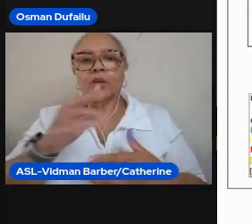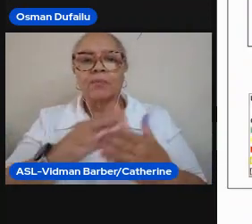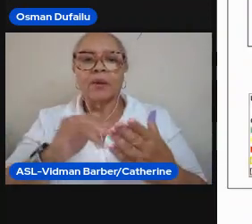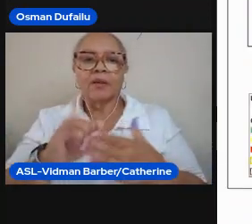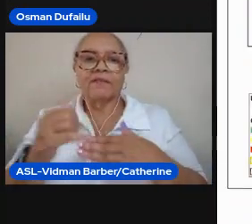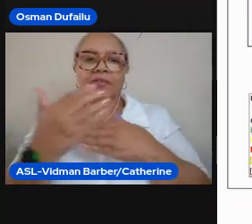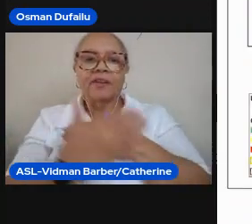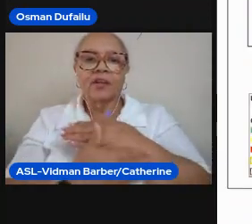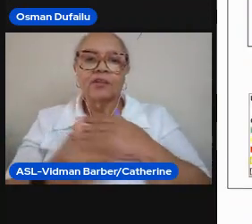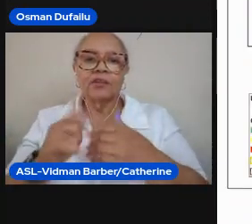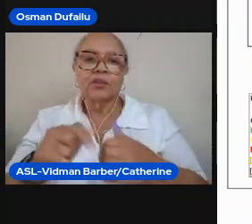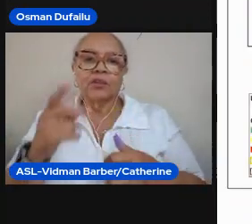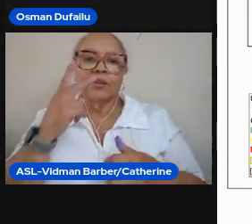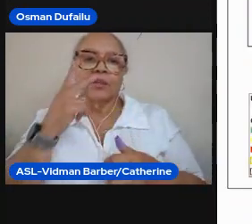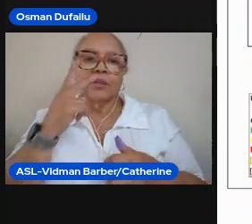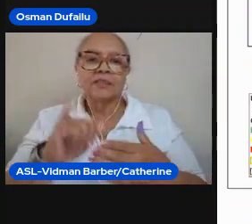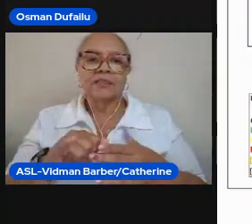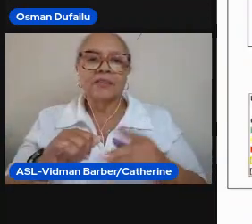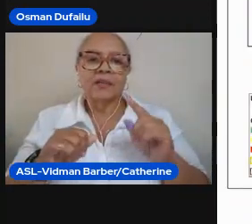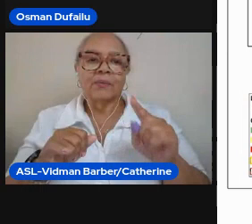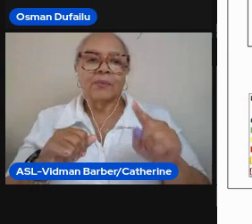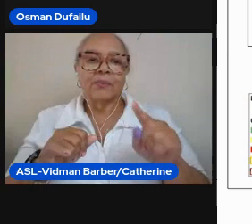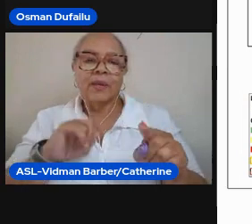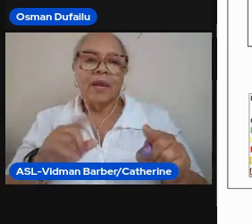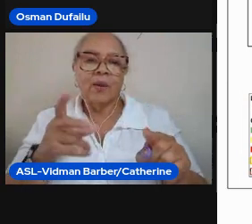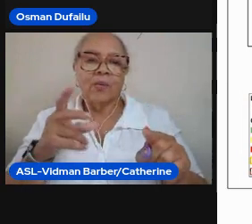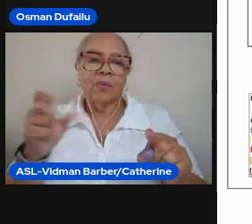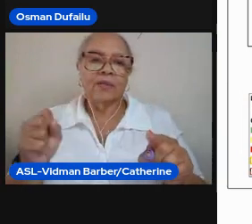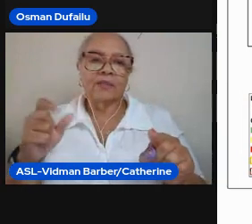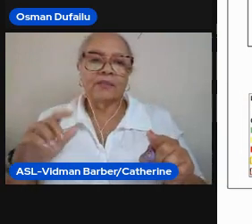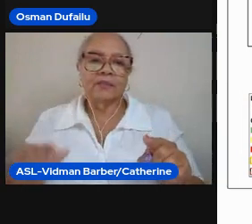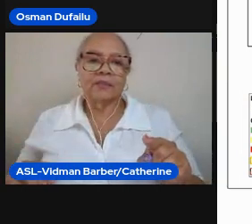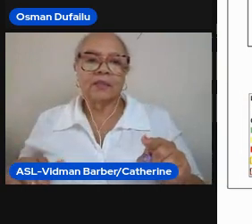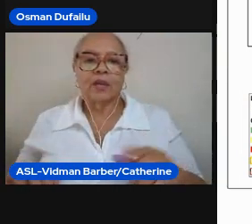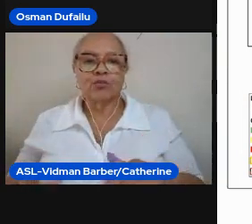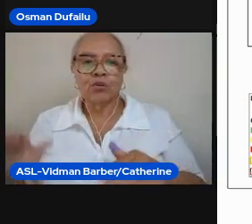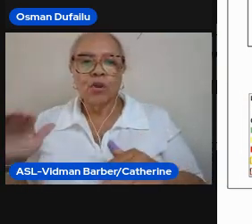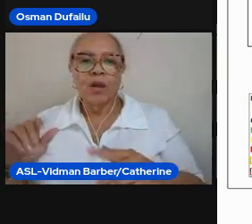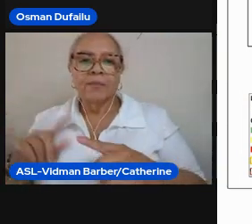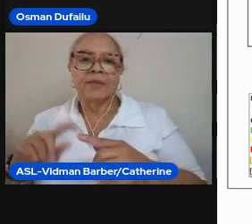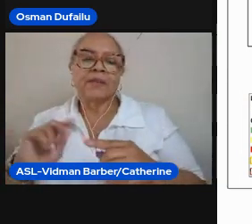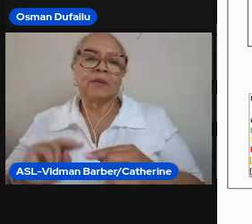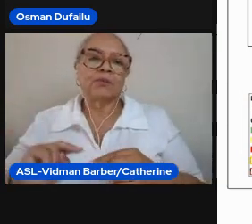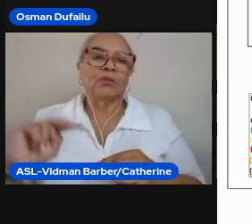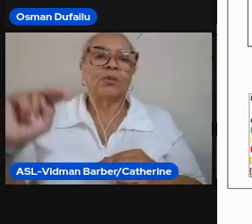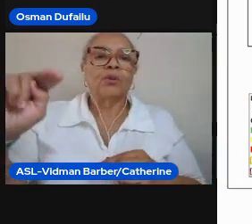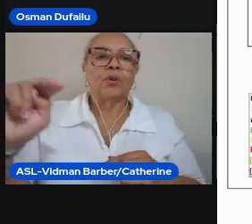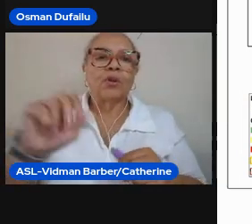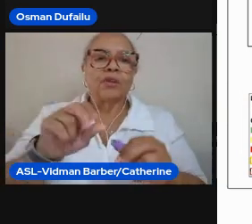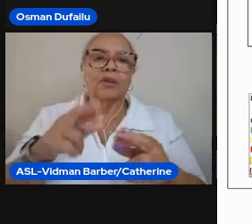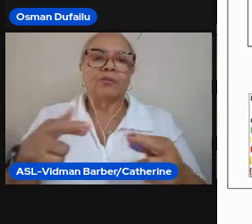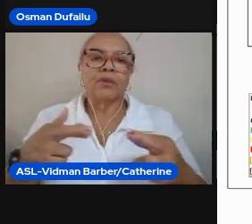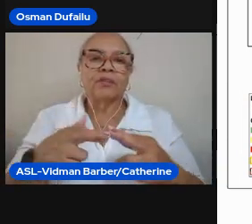country. So you could see Brunel Half was where I was, and then I went into the northern region. The northern region are